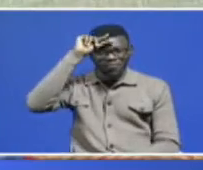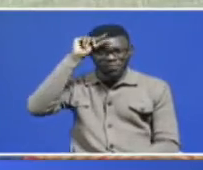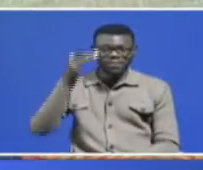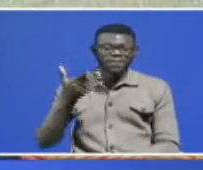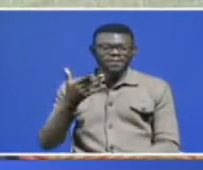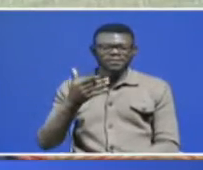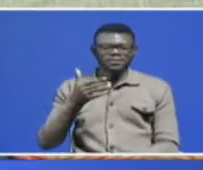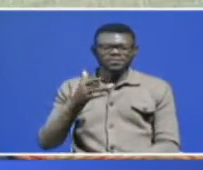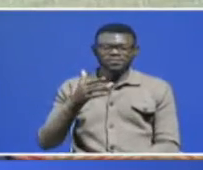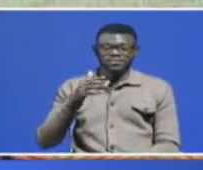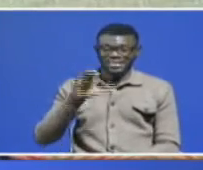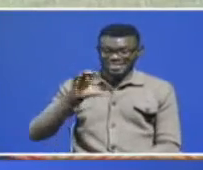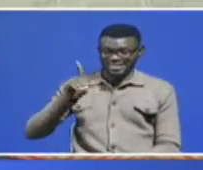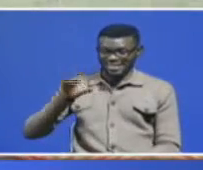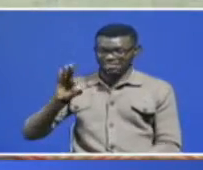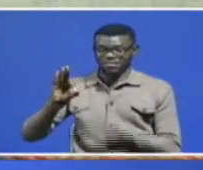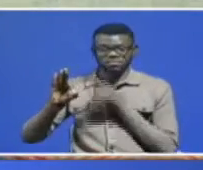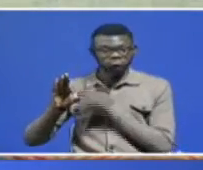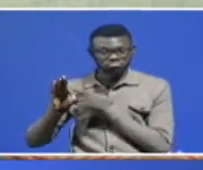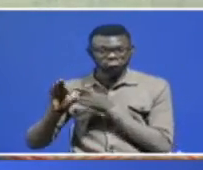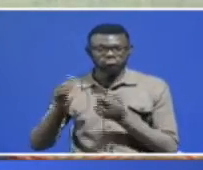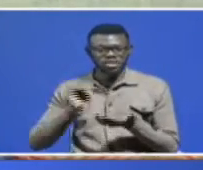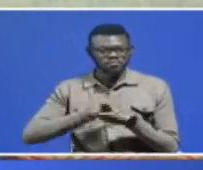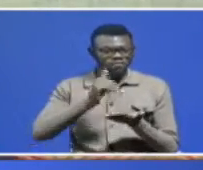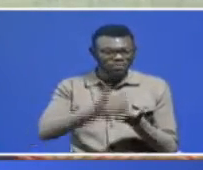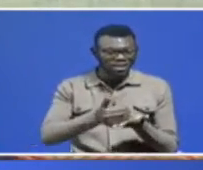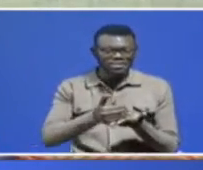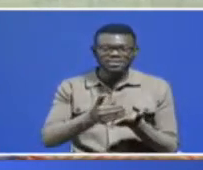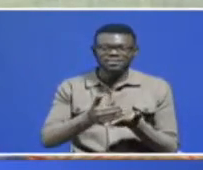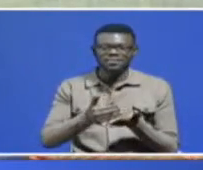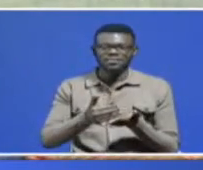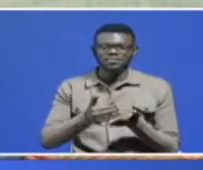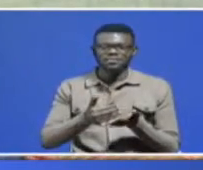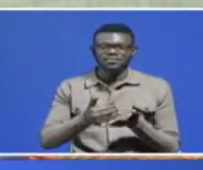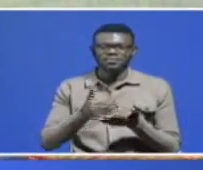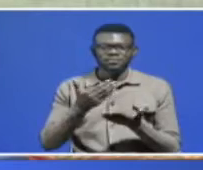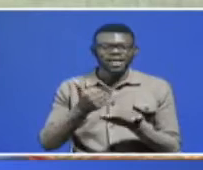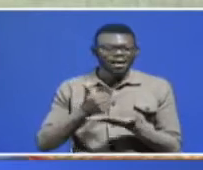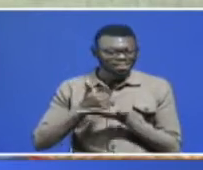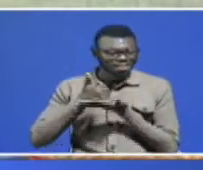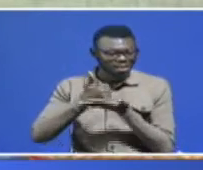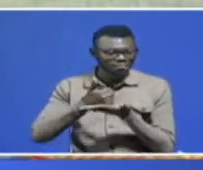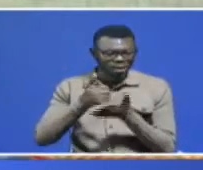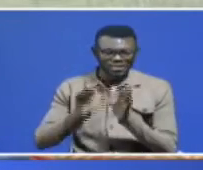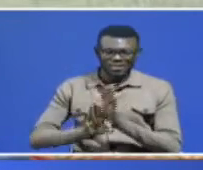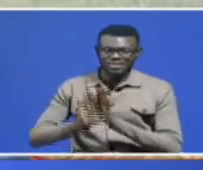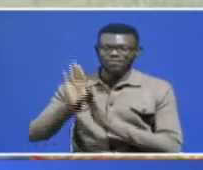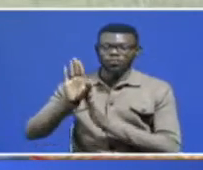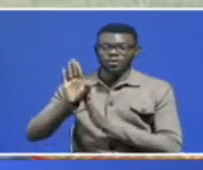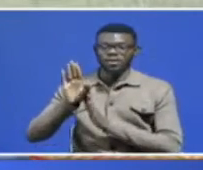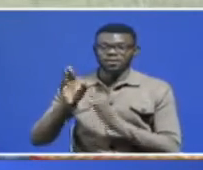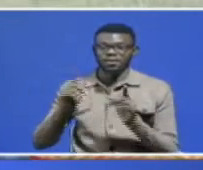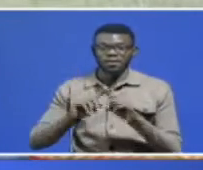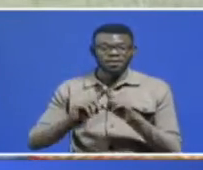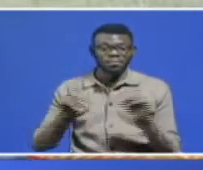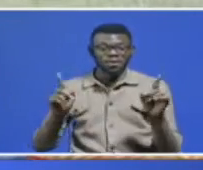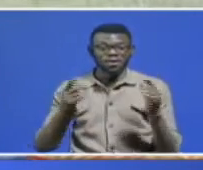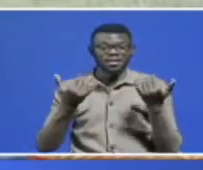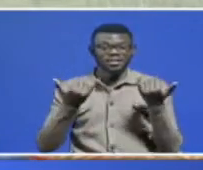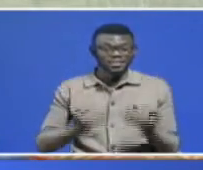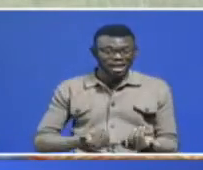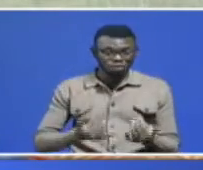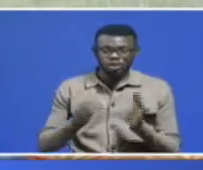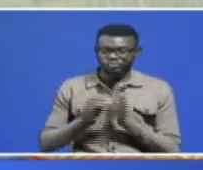Constituency Development Fund is a very popular fund in terms of bringing development to the grassroots. And now anchoring it in the constitution,